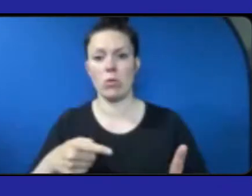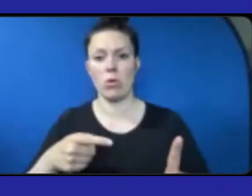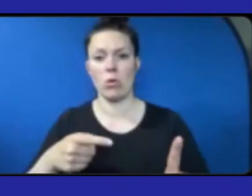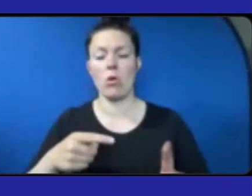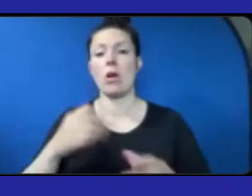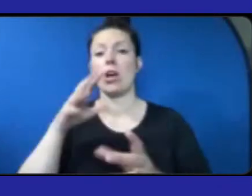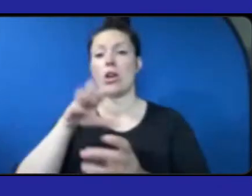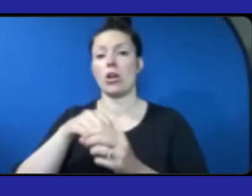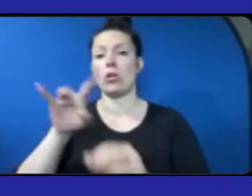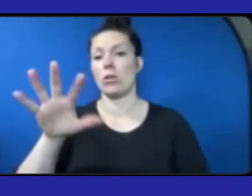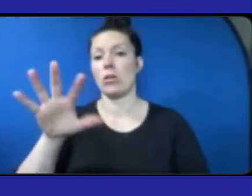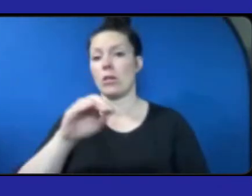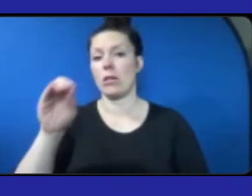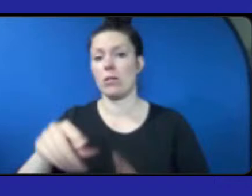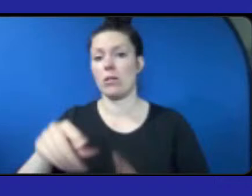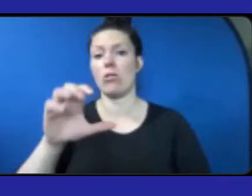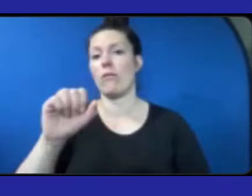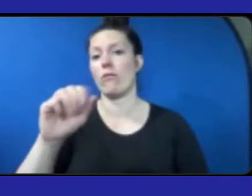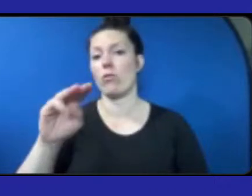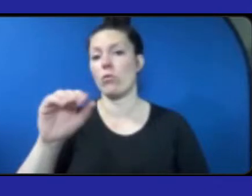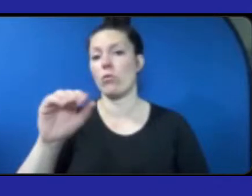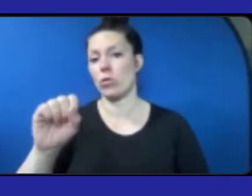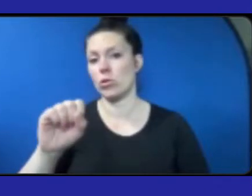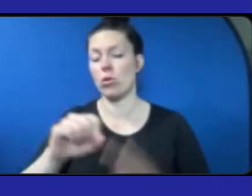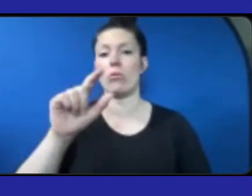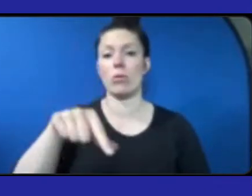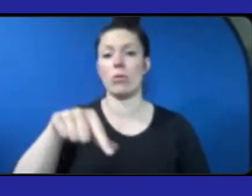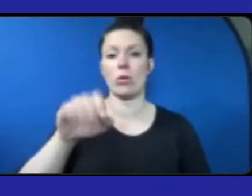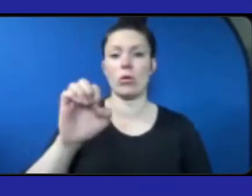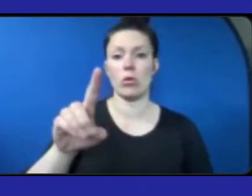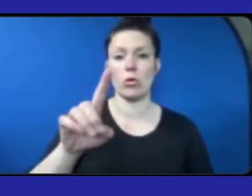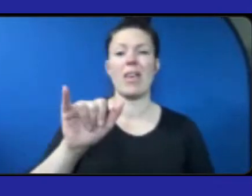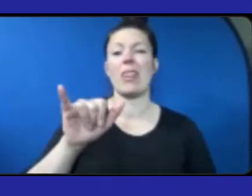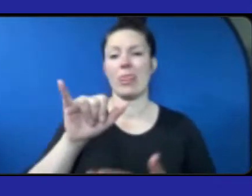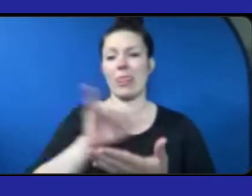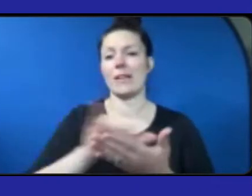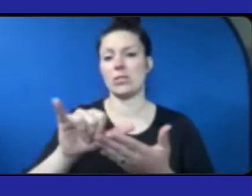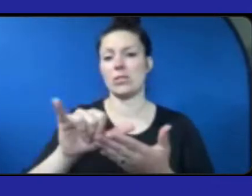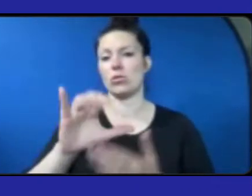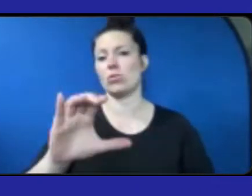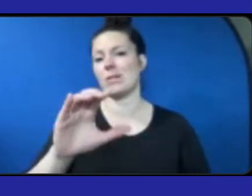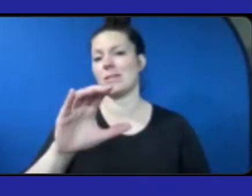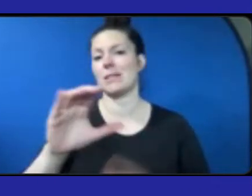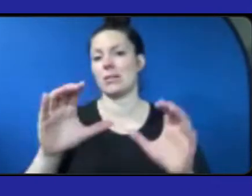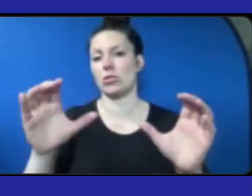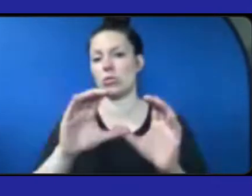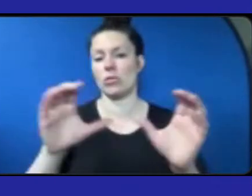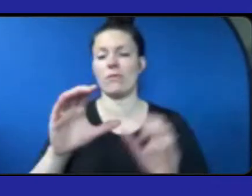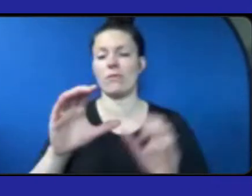85% from Somos and 100% from QED, which is a New York City and New York State certified WBE.